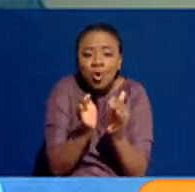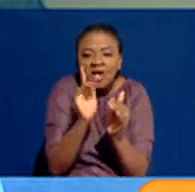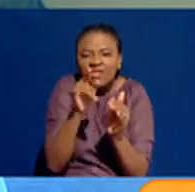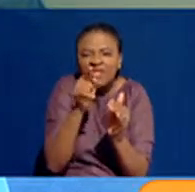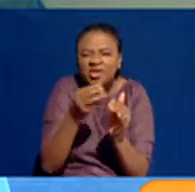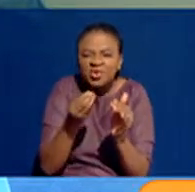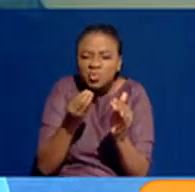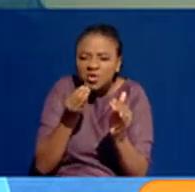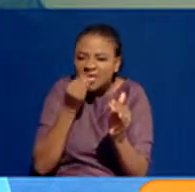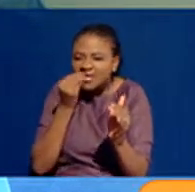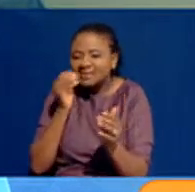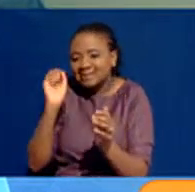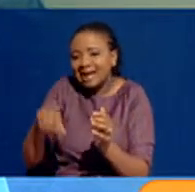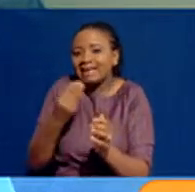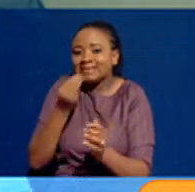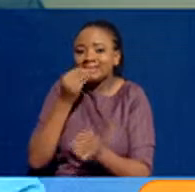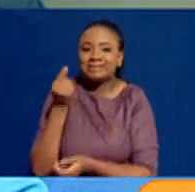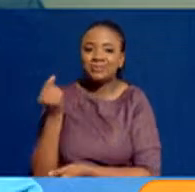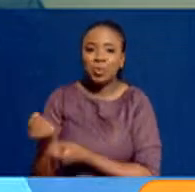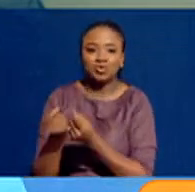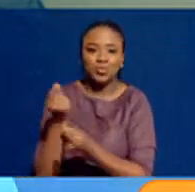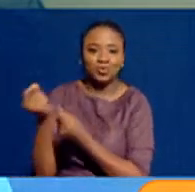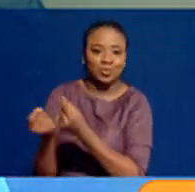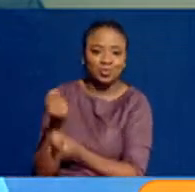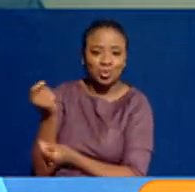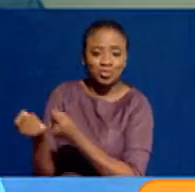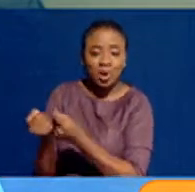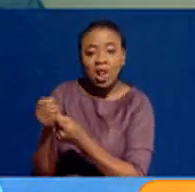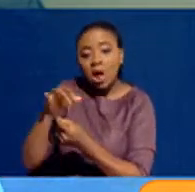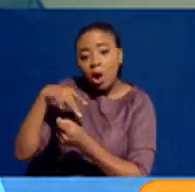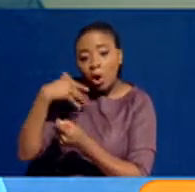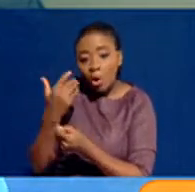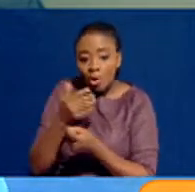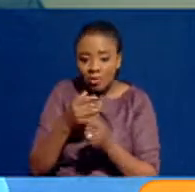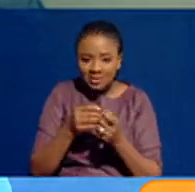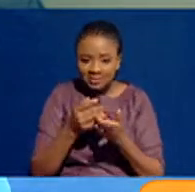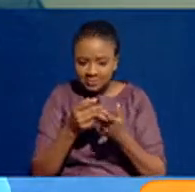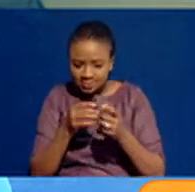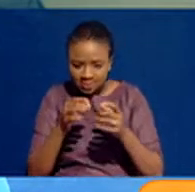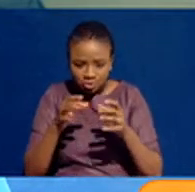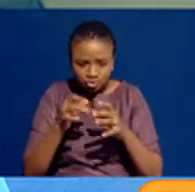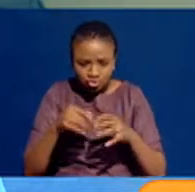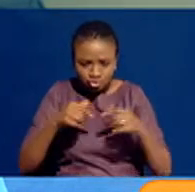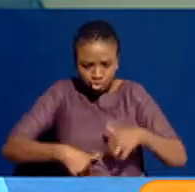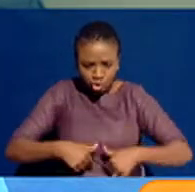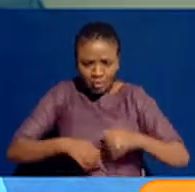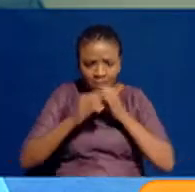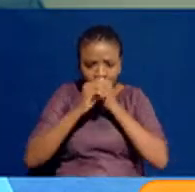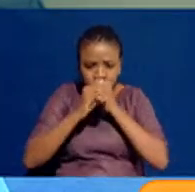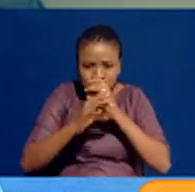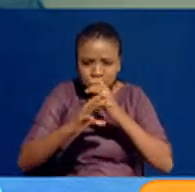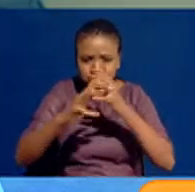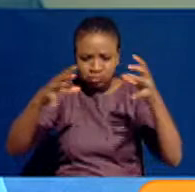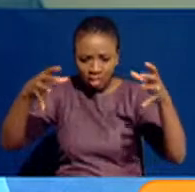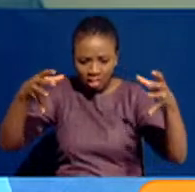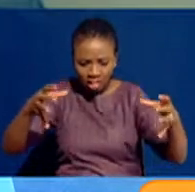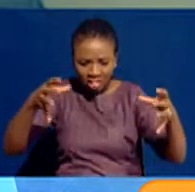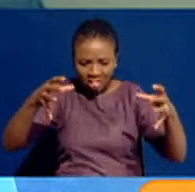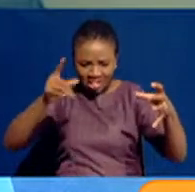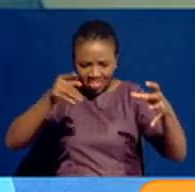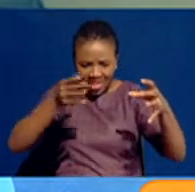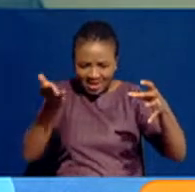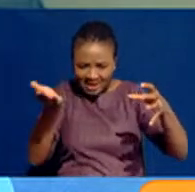get full. And the other bit we do, we remove the top of the stomach that we call the fundus, where a hormone that stimulates appetite